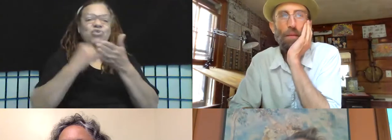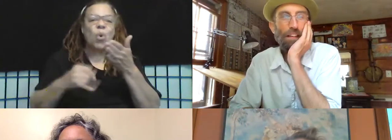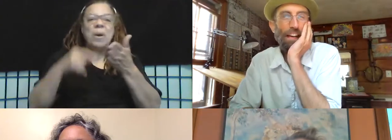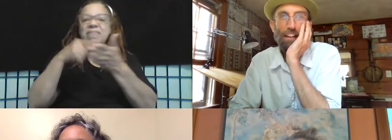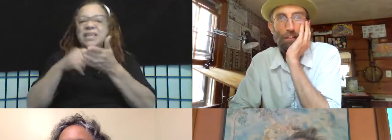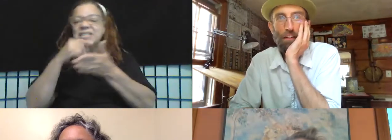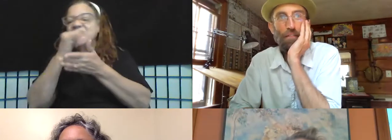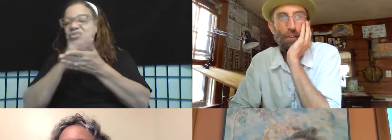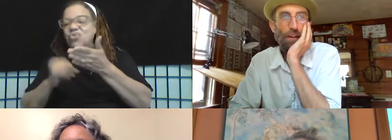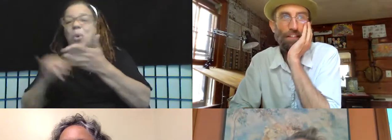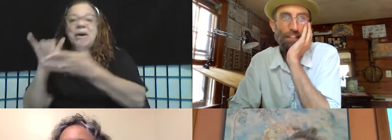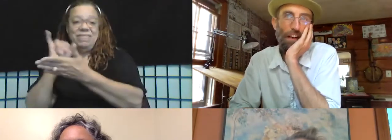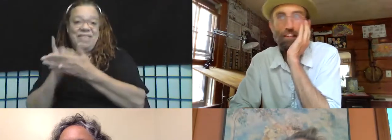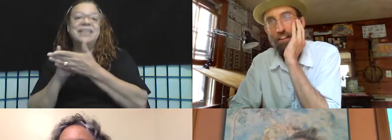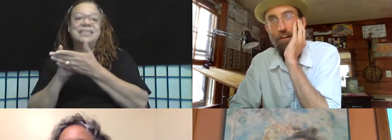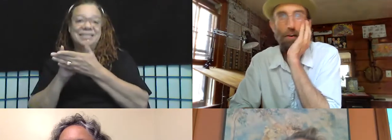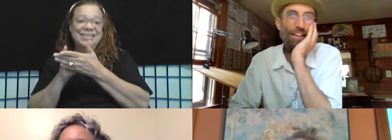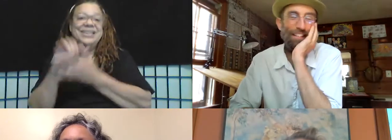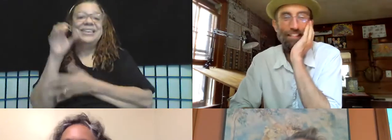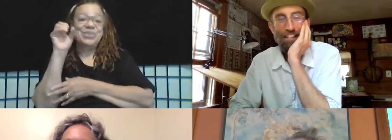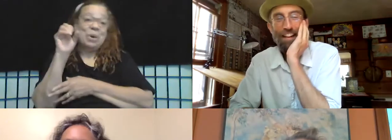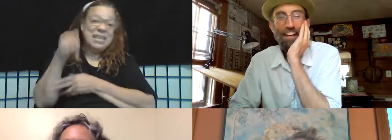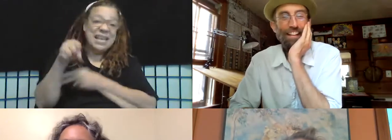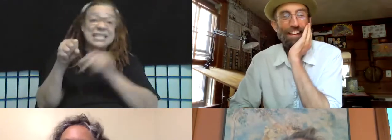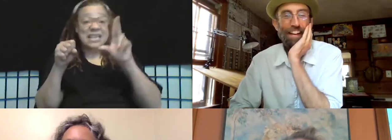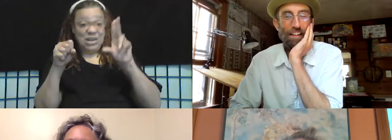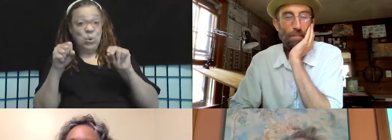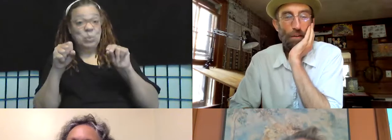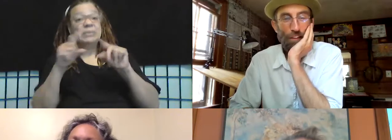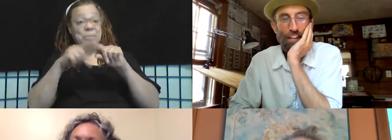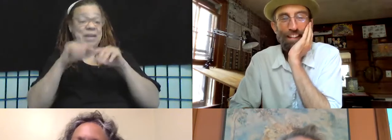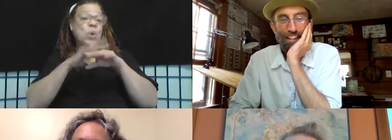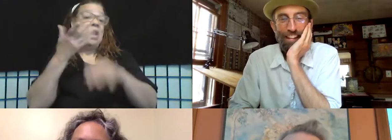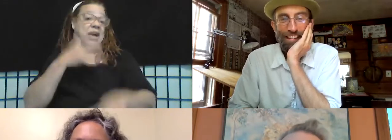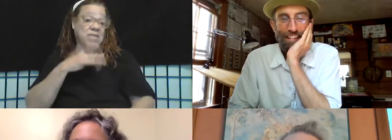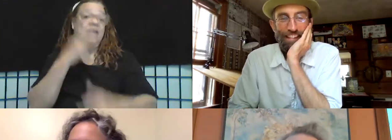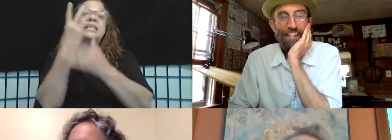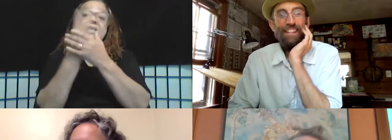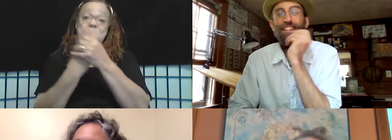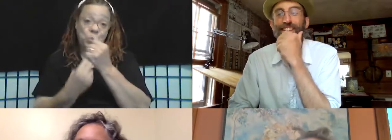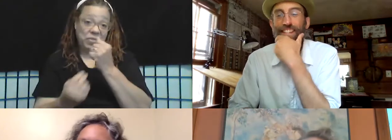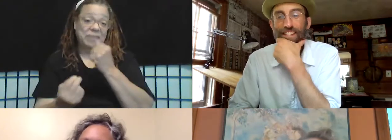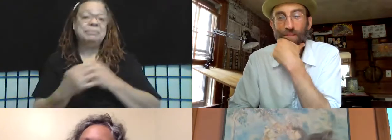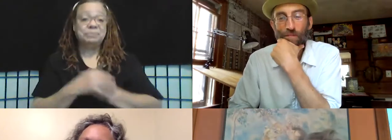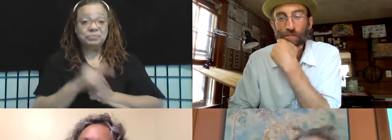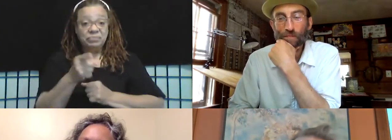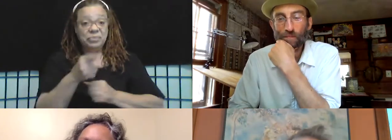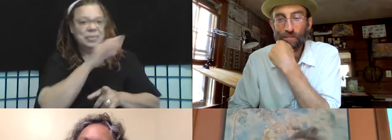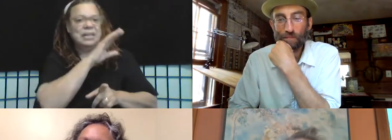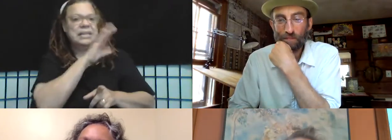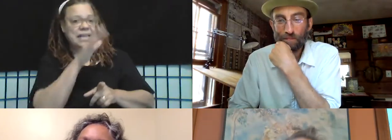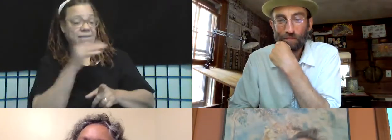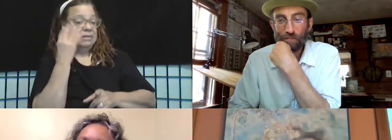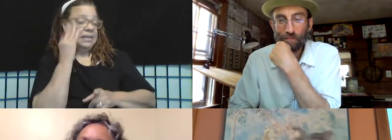so I'm probably going to answer a lot of your questions yes and no. Yes and both. Does that ever happen? You're an